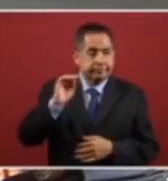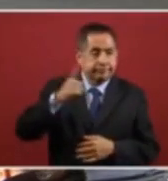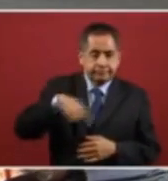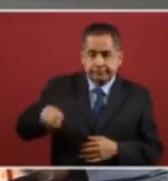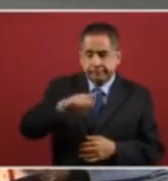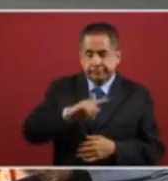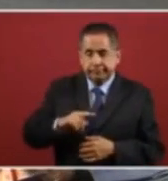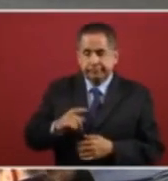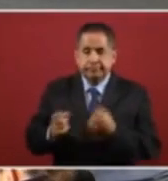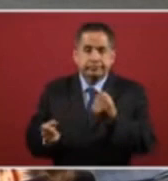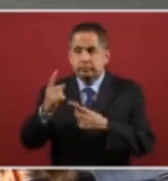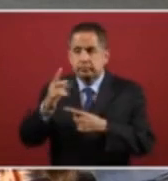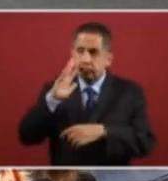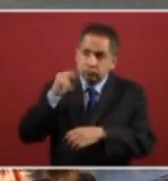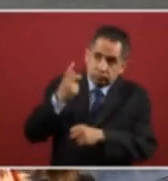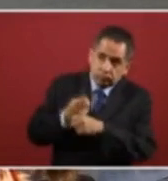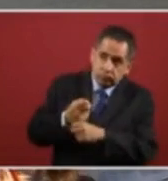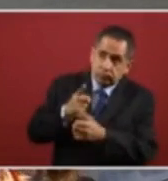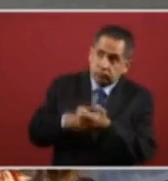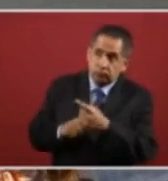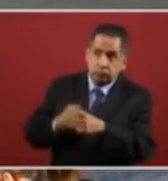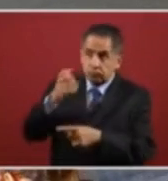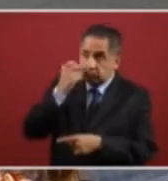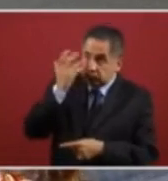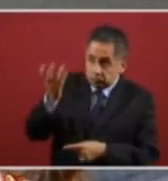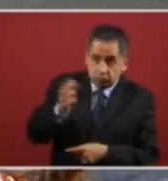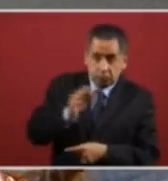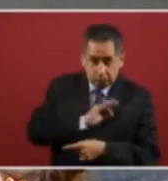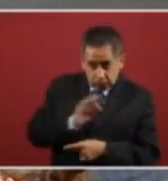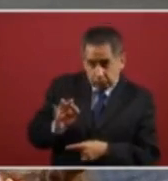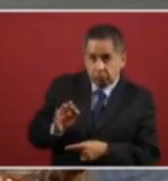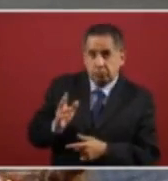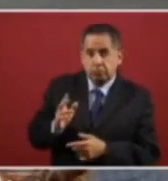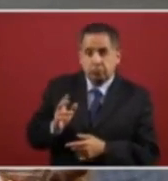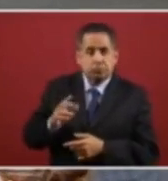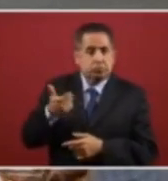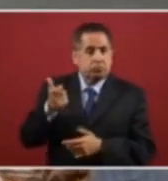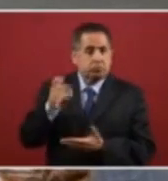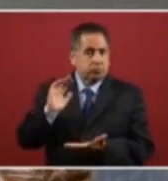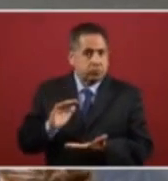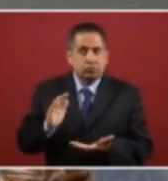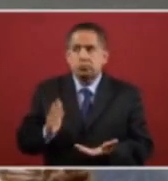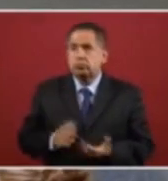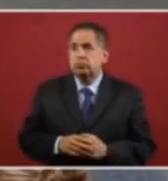area of each part. And if they are in agreement,